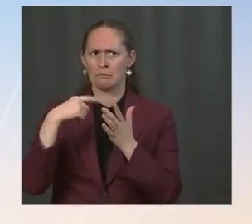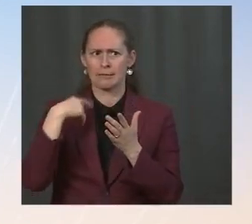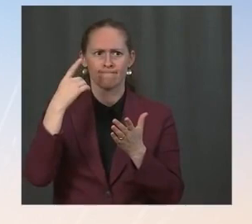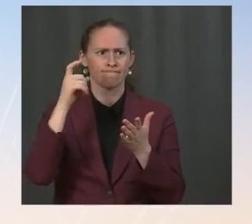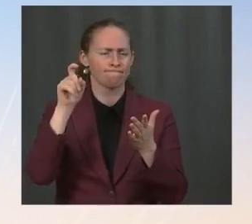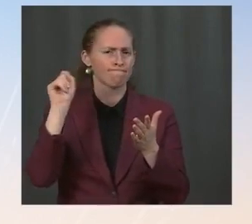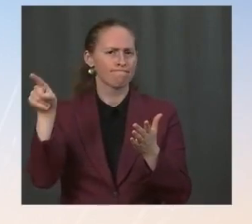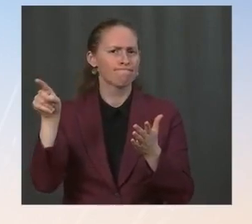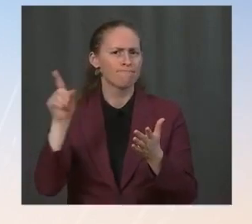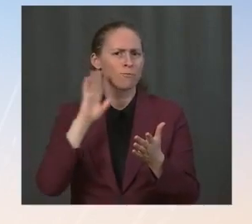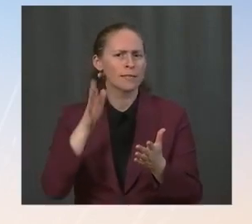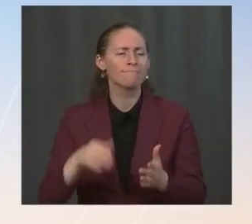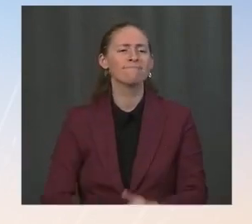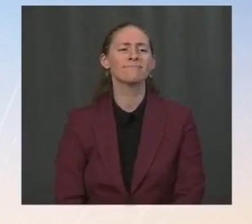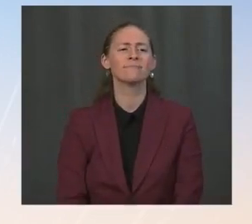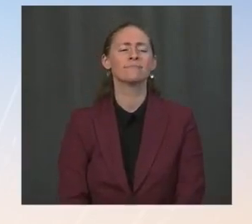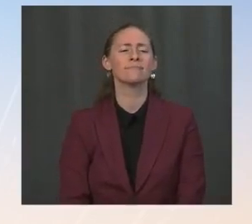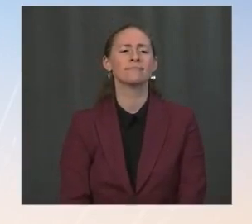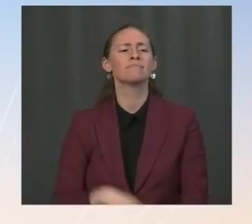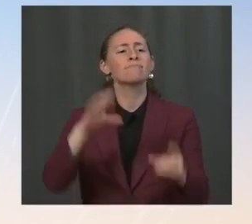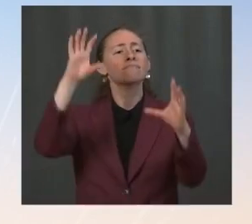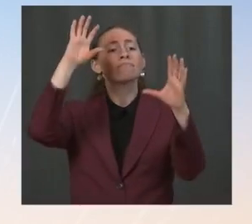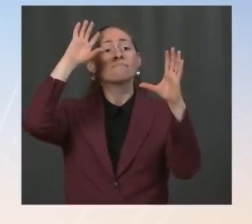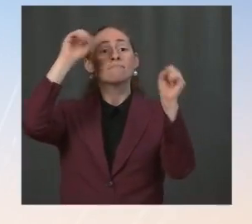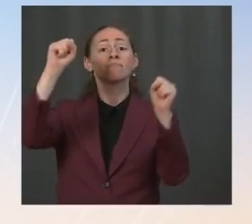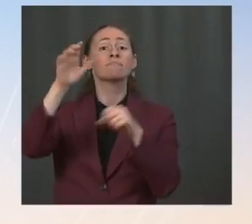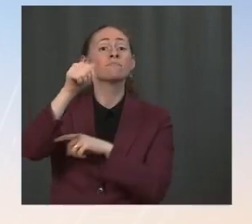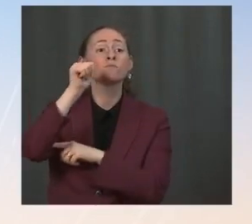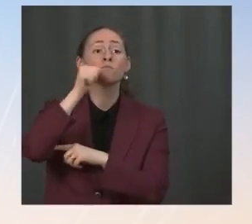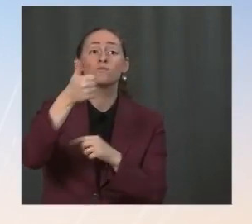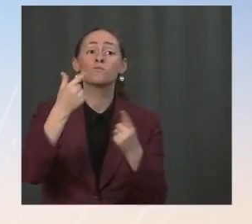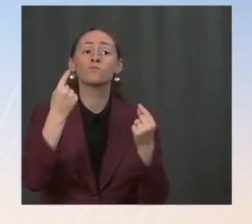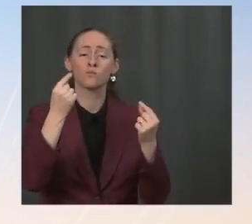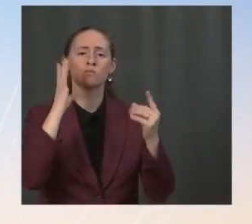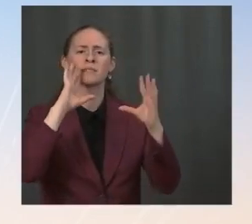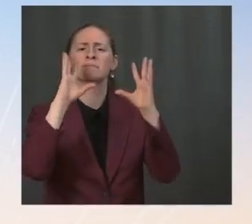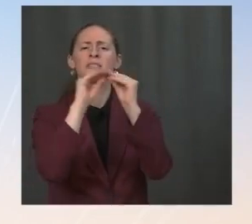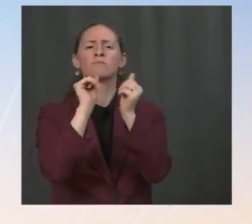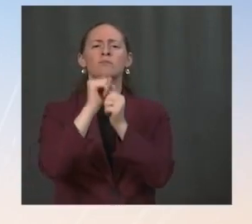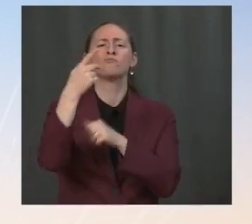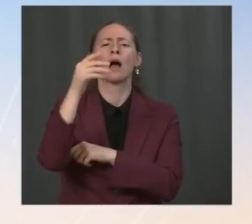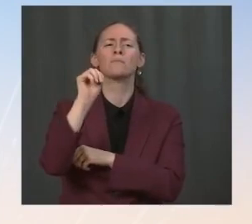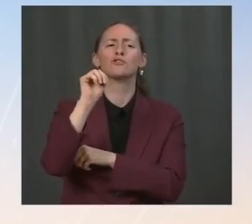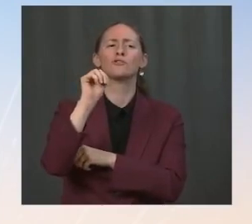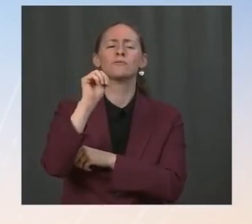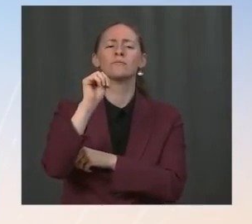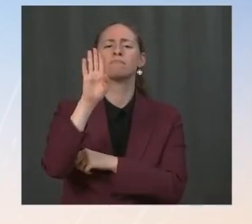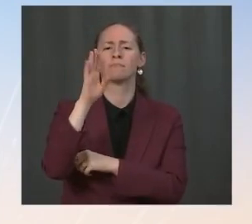you. And as you all know, he's going to be meeting with the Prime Minister of Israel tomorrow. Okay, thank you, everyone.